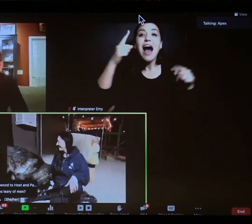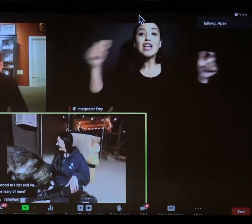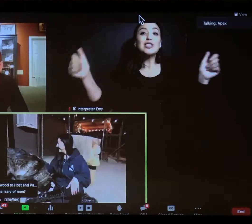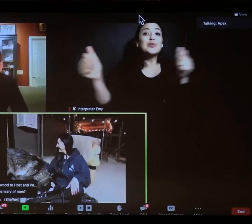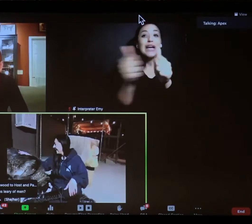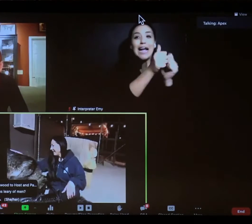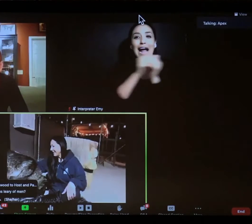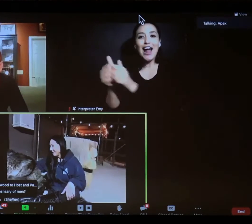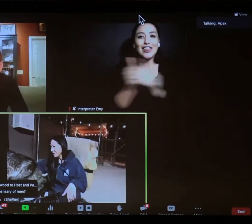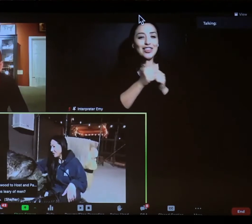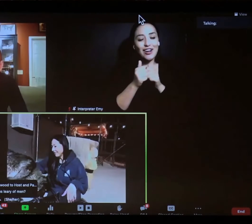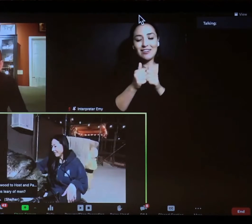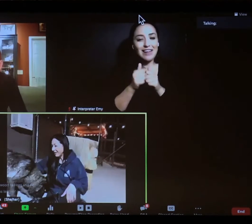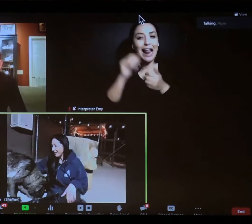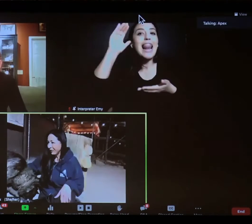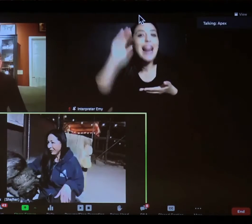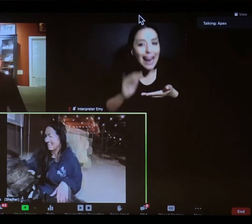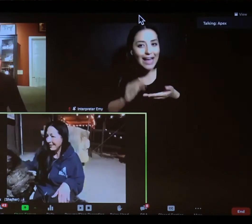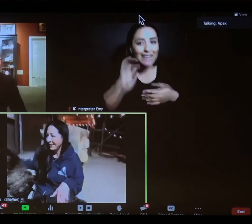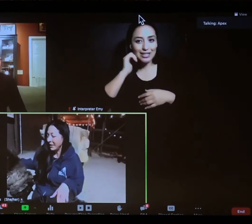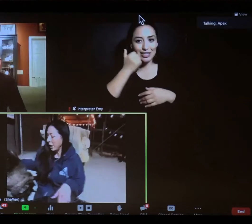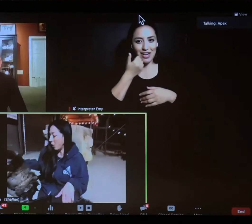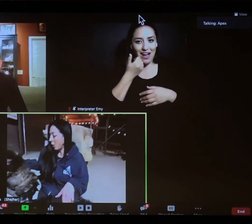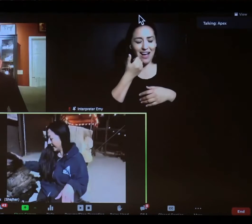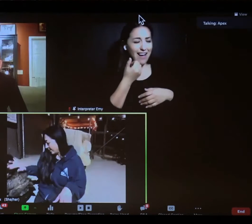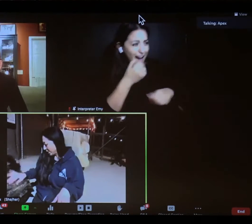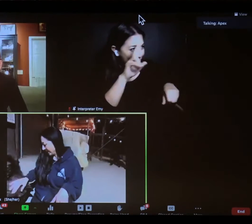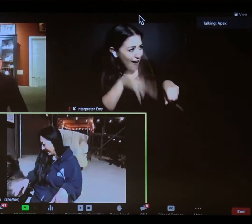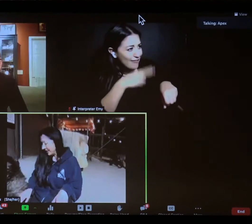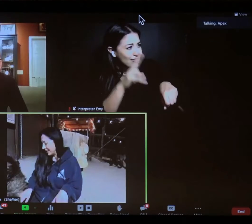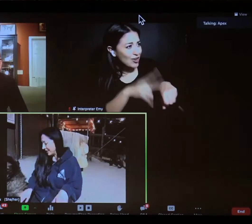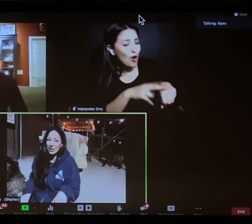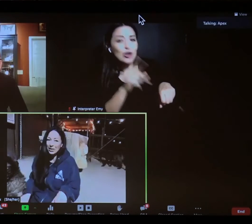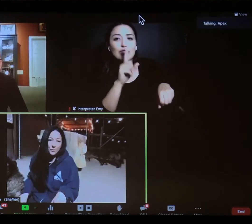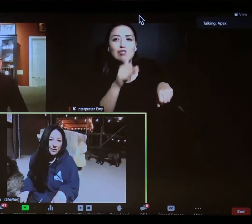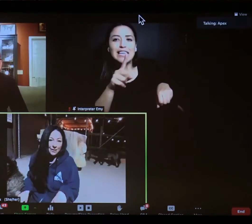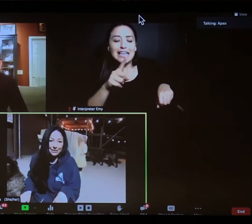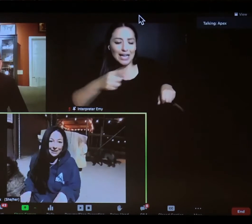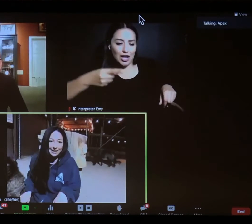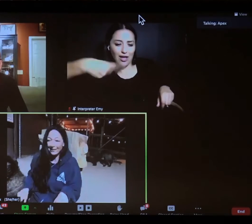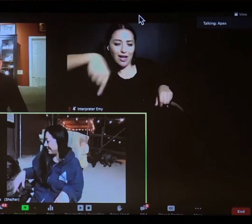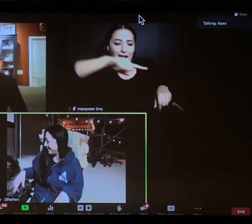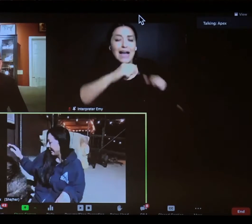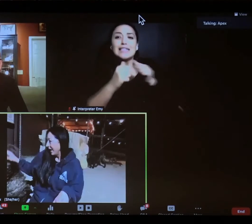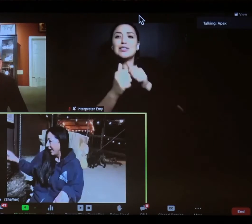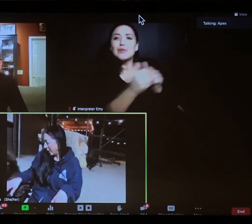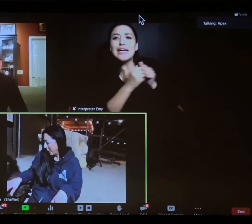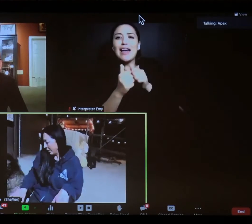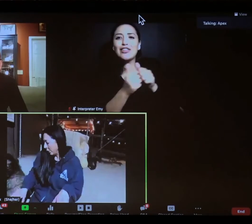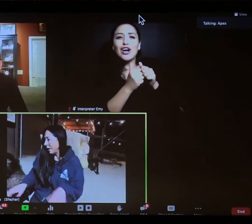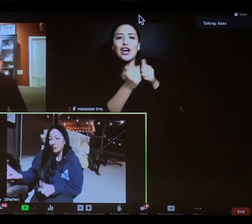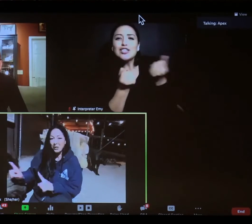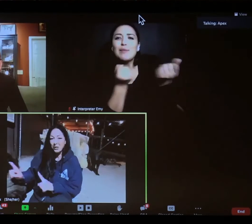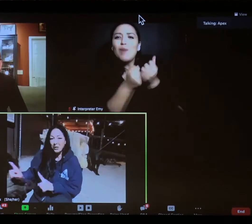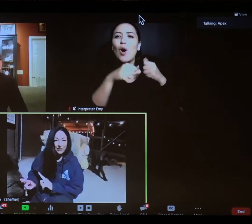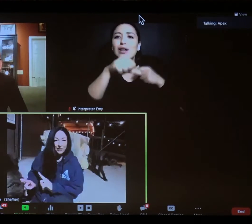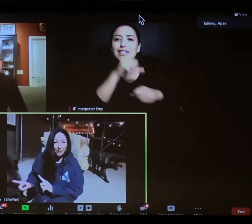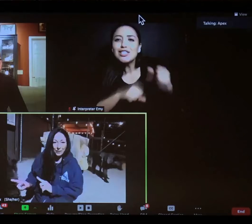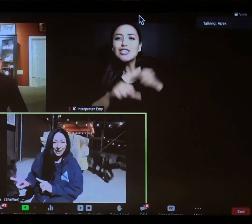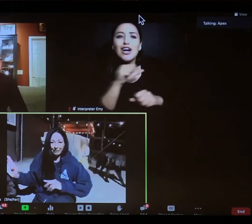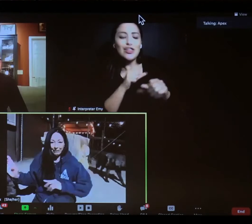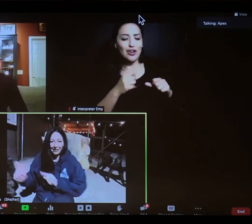little bit? They give each other confidence, and then especially, I mean, it's just like with other canines, when one observes the